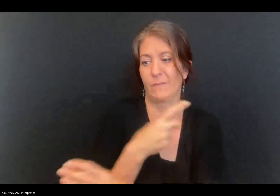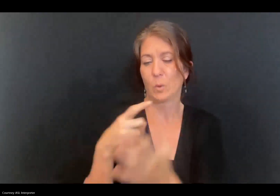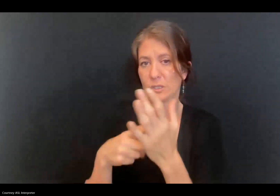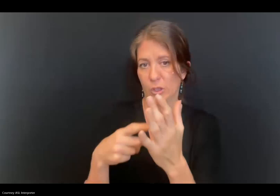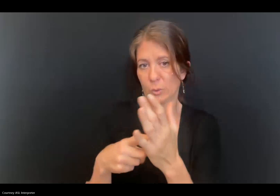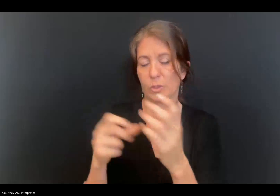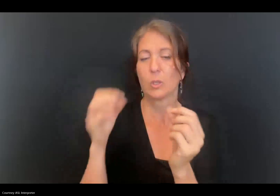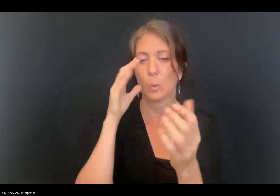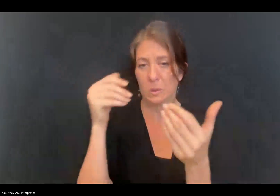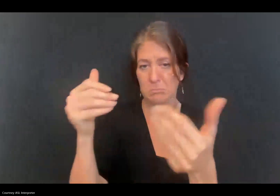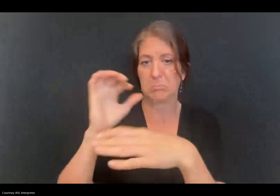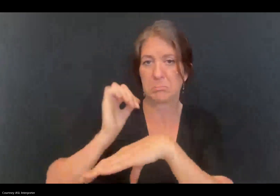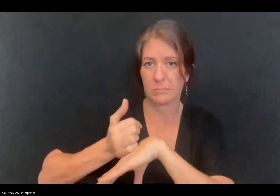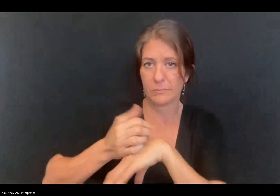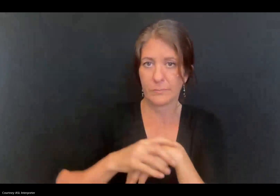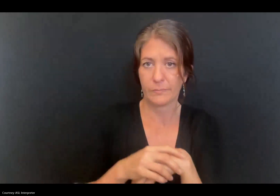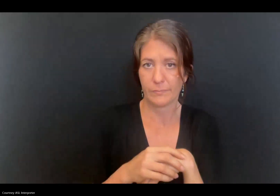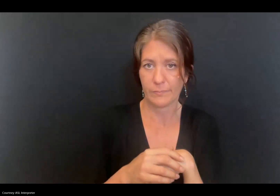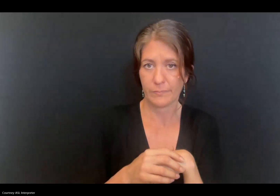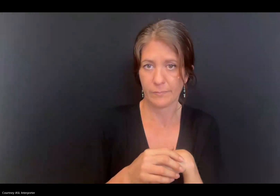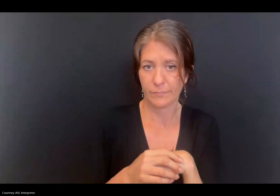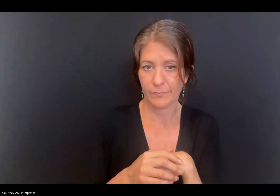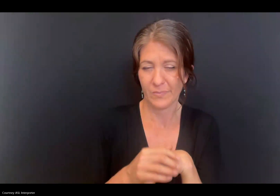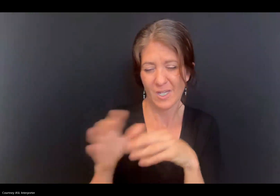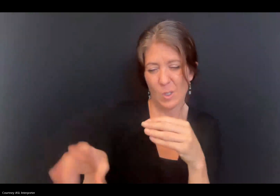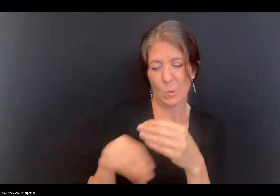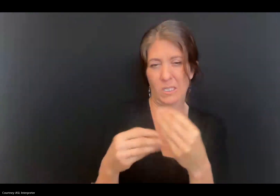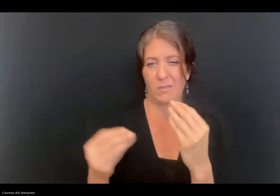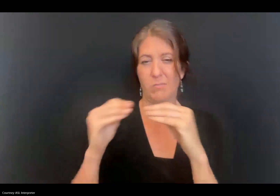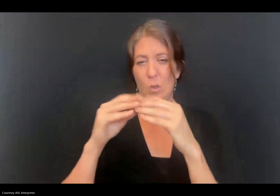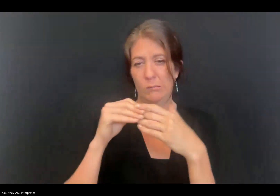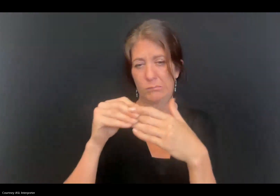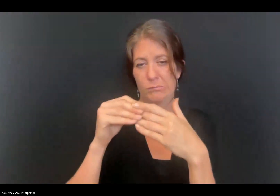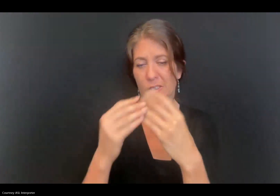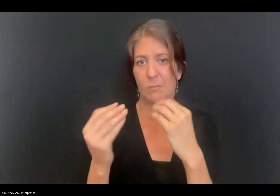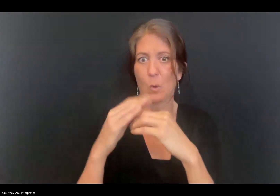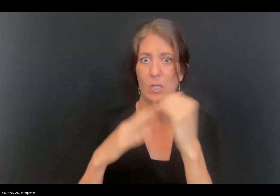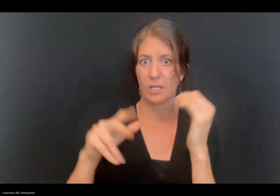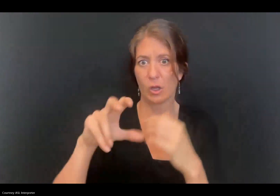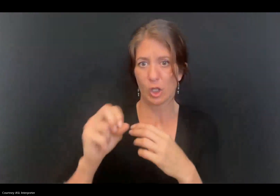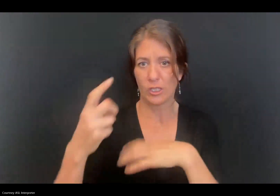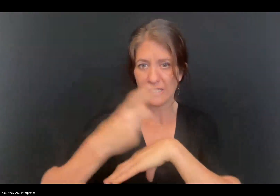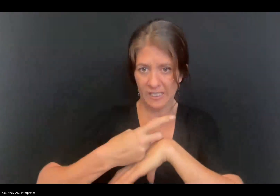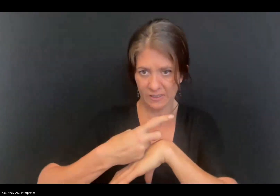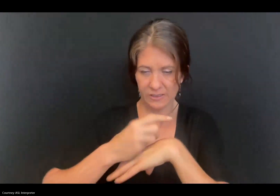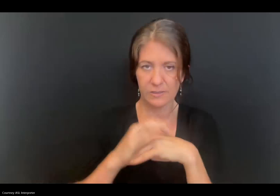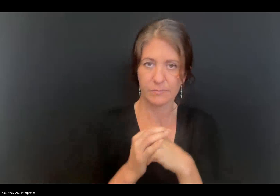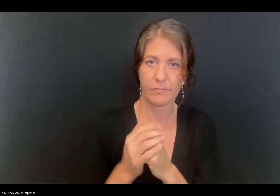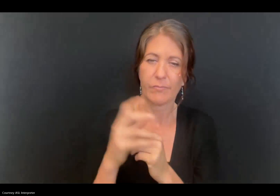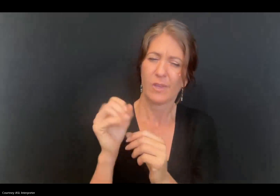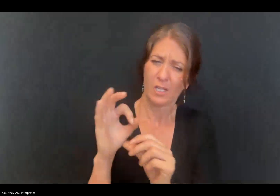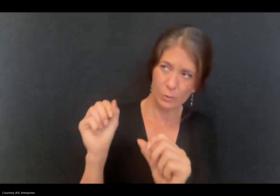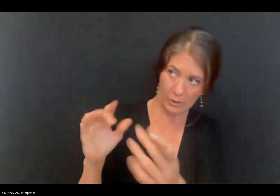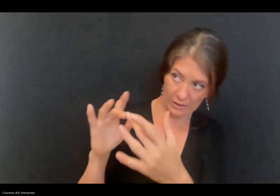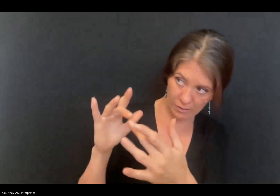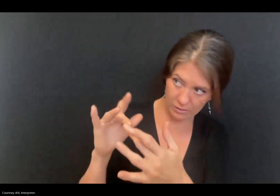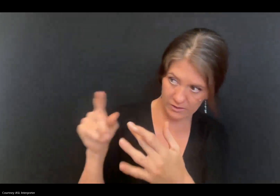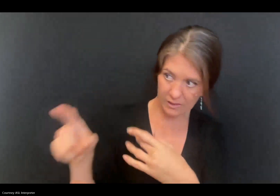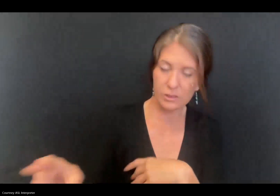scheduled. So we've added a little extra time, more than 30 days, so that we can reach people in time, reach